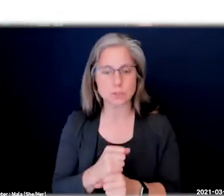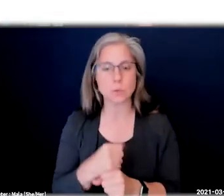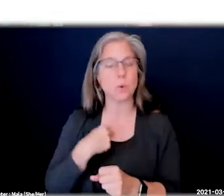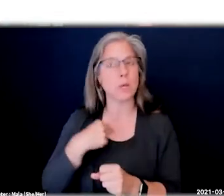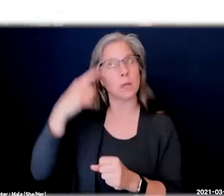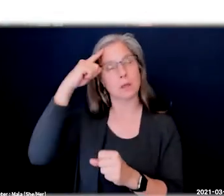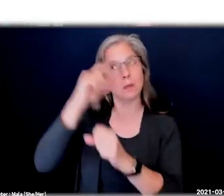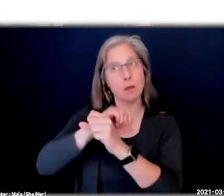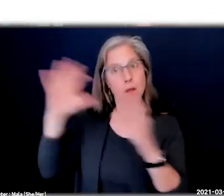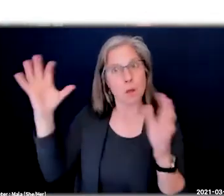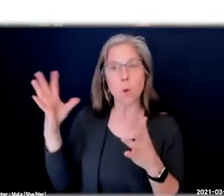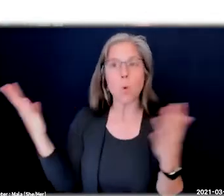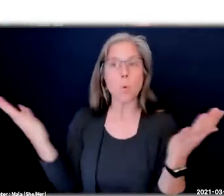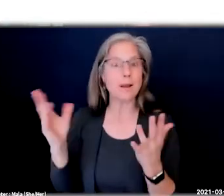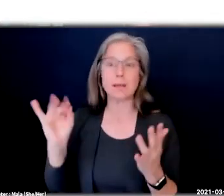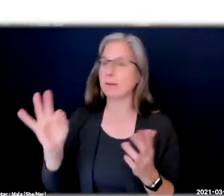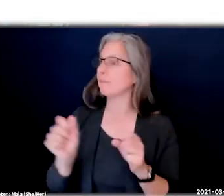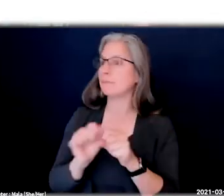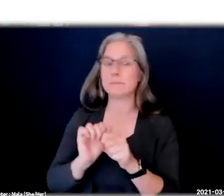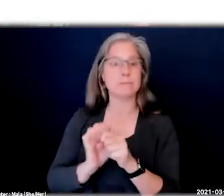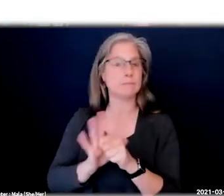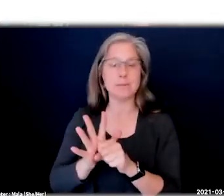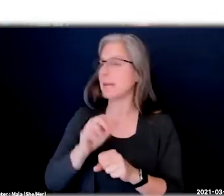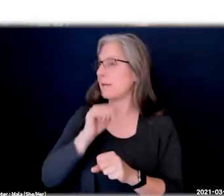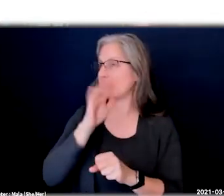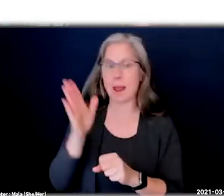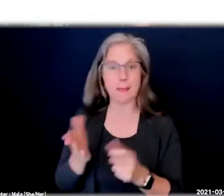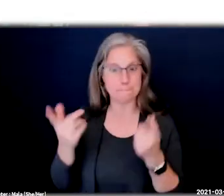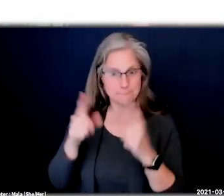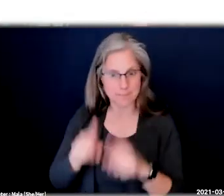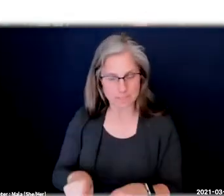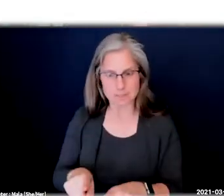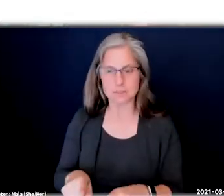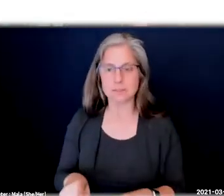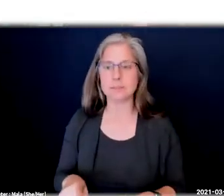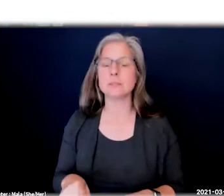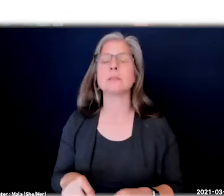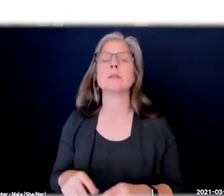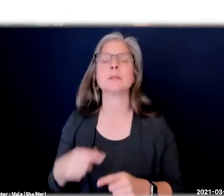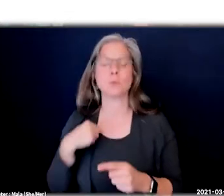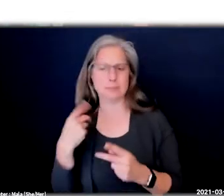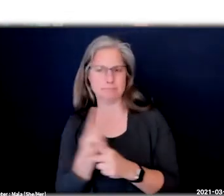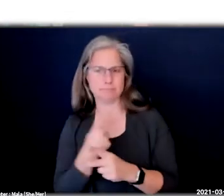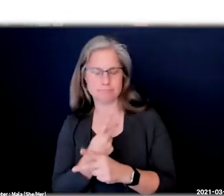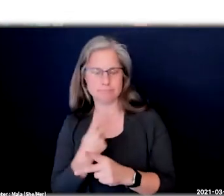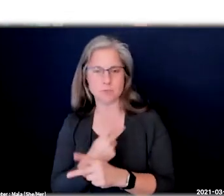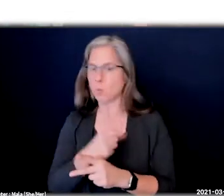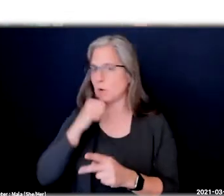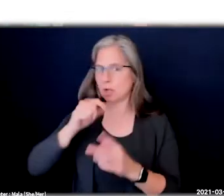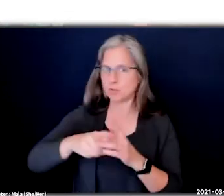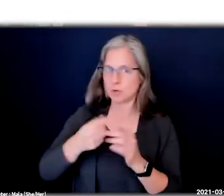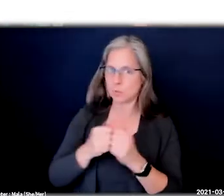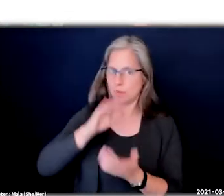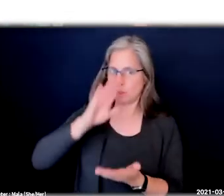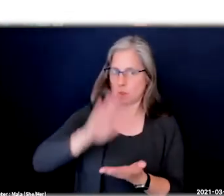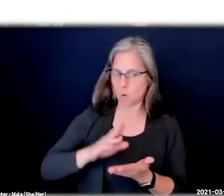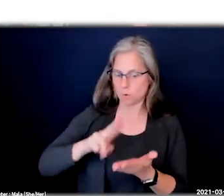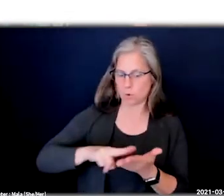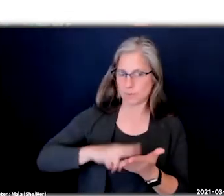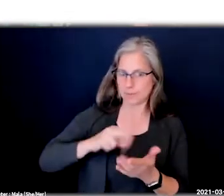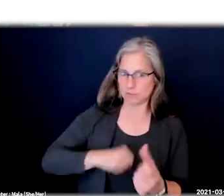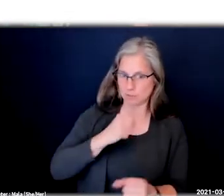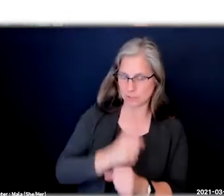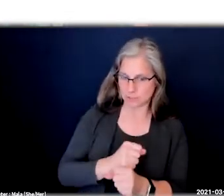during the adopted budget. So we're not starting out with our low enrollment this year and